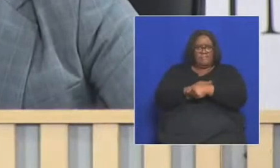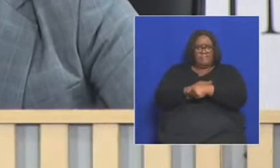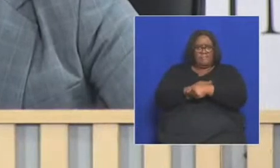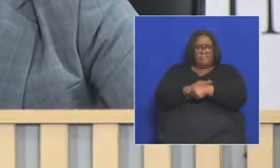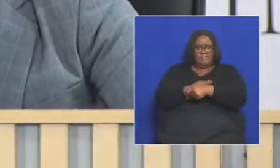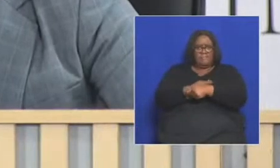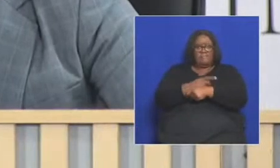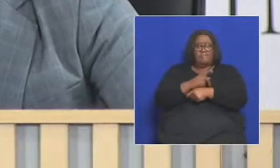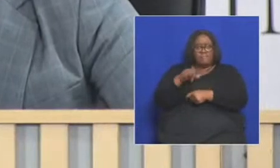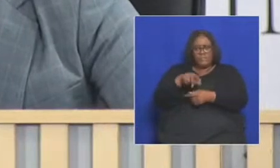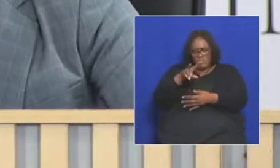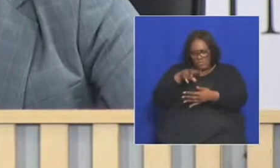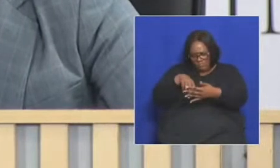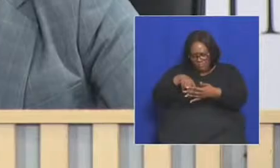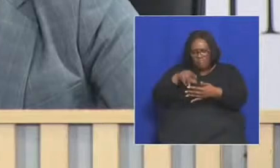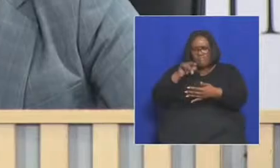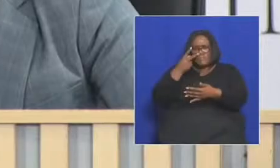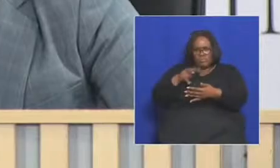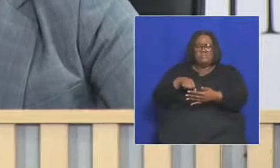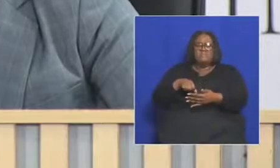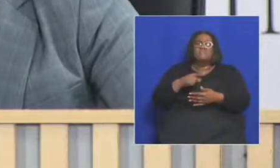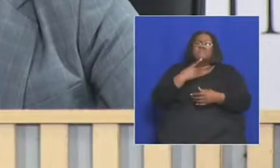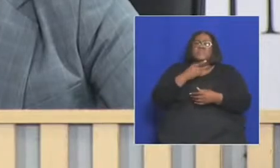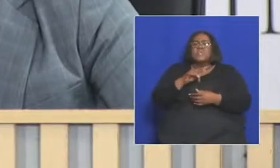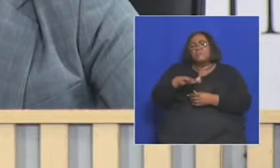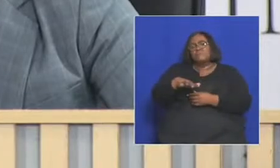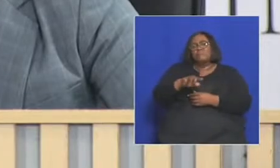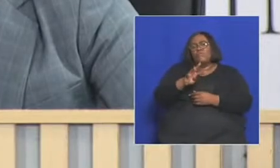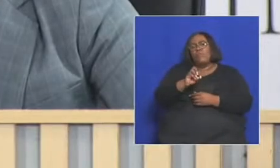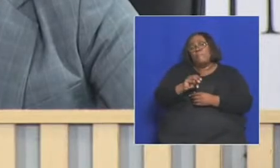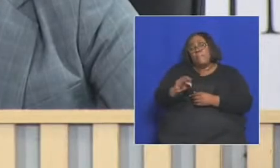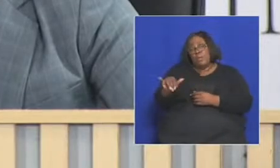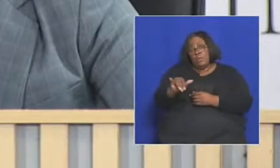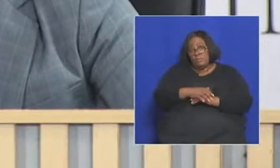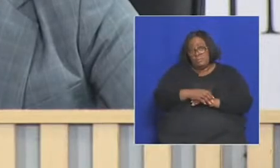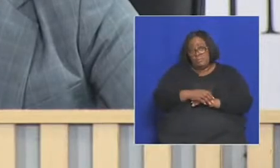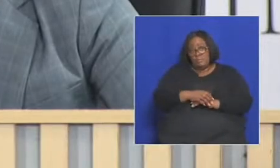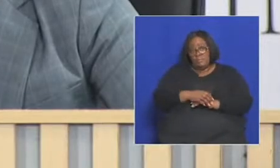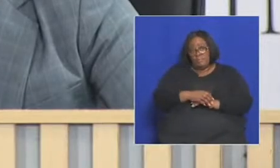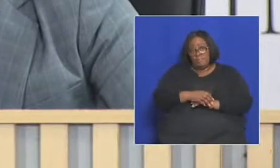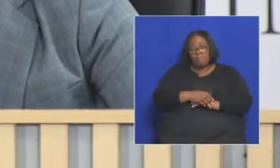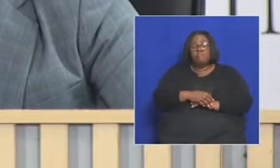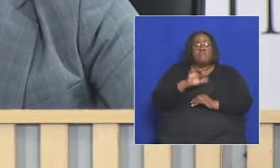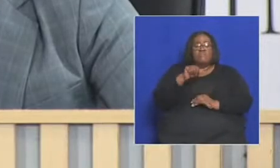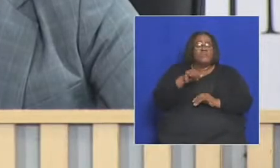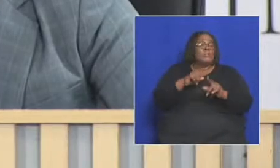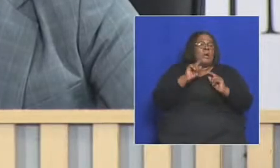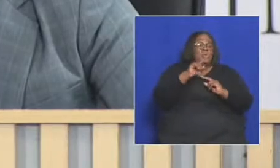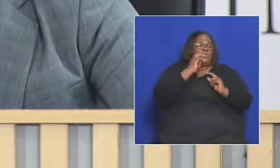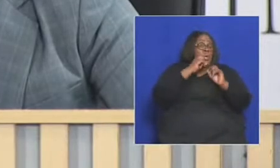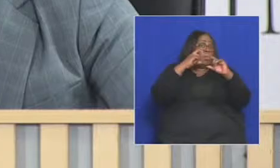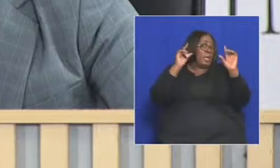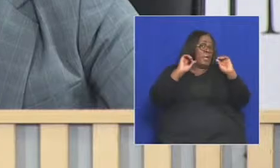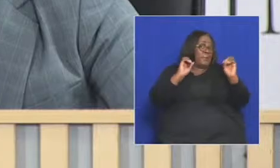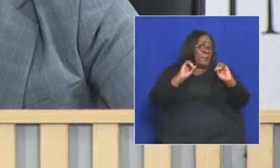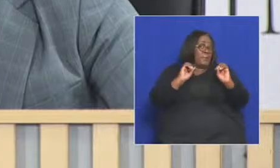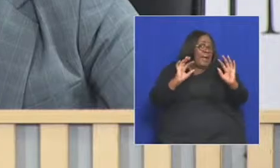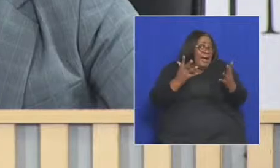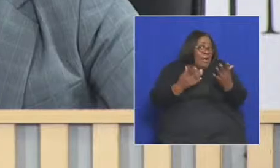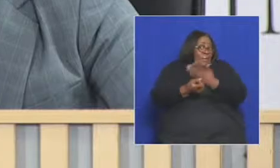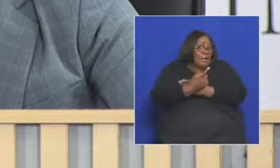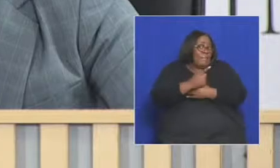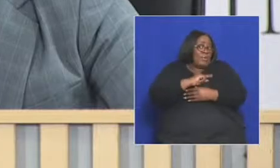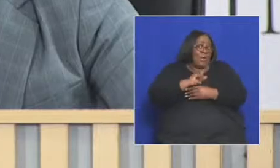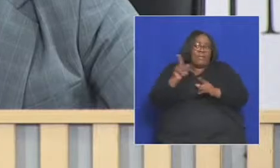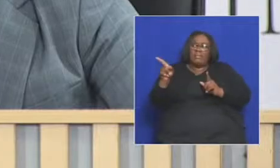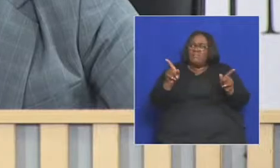say amounted to about 4 million. Yes. And how that came out, because they didn't have a relationship, any kind